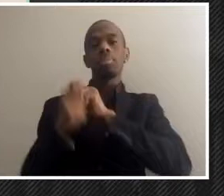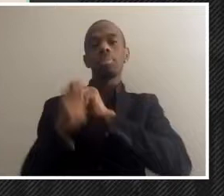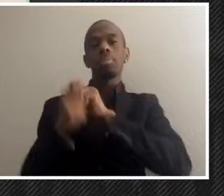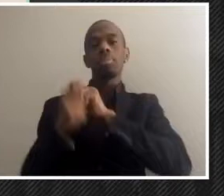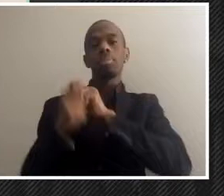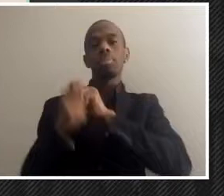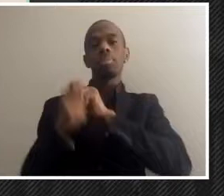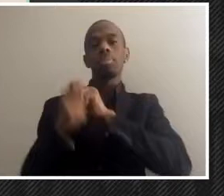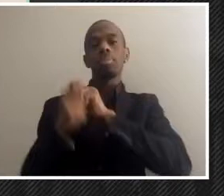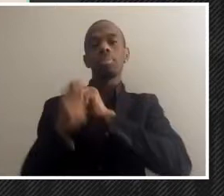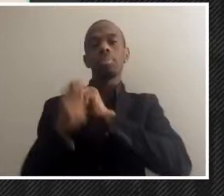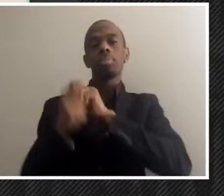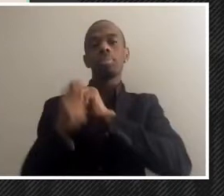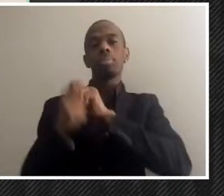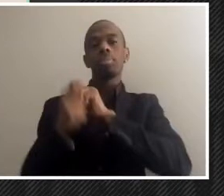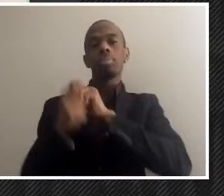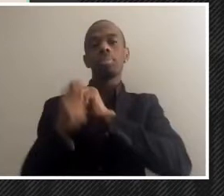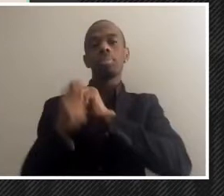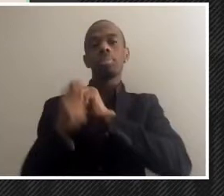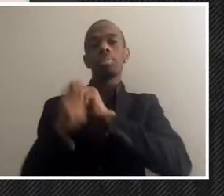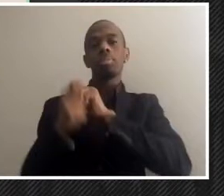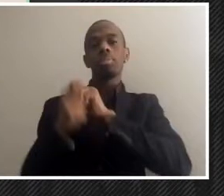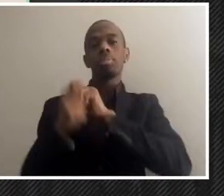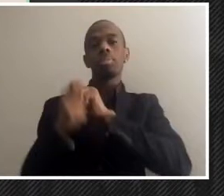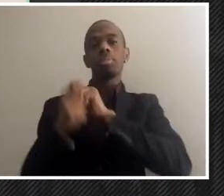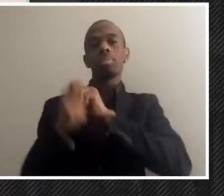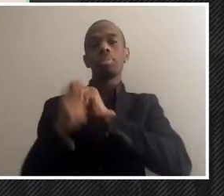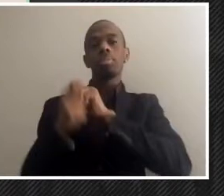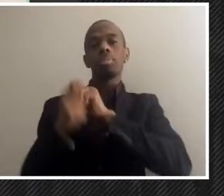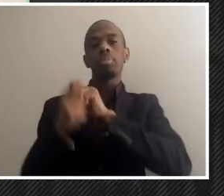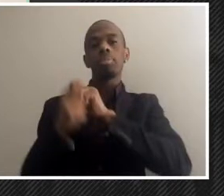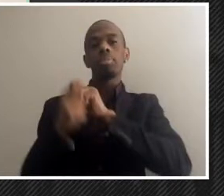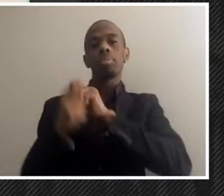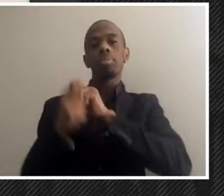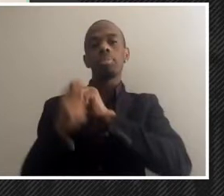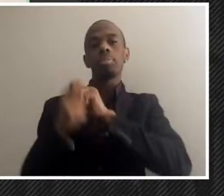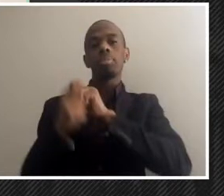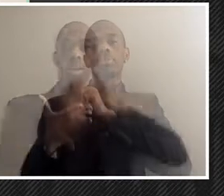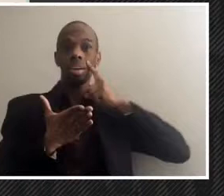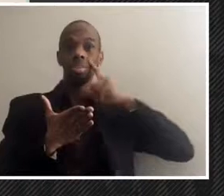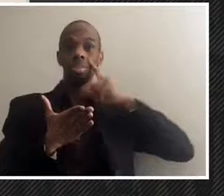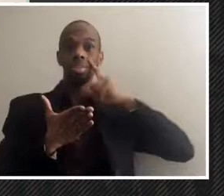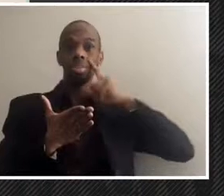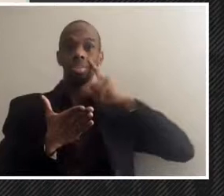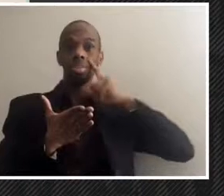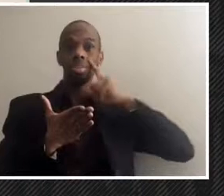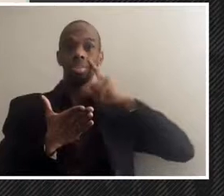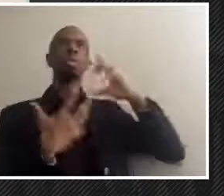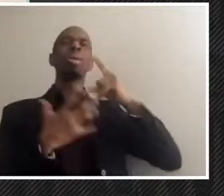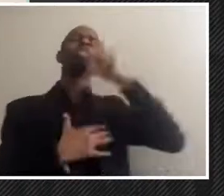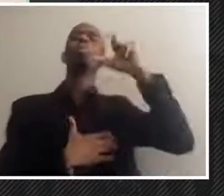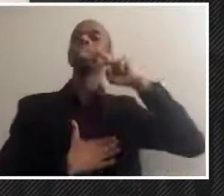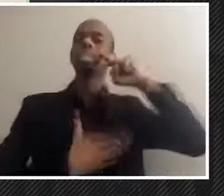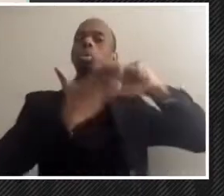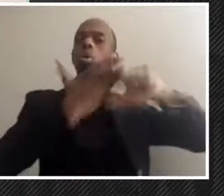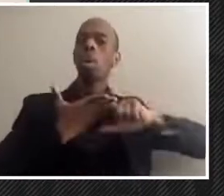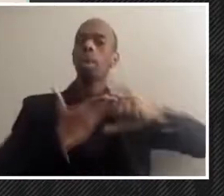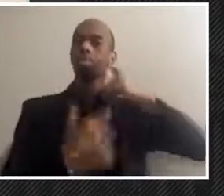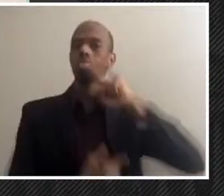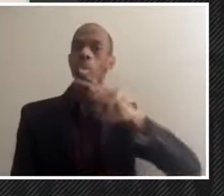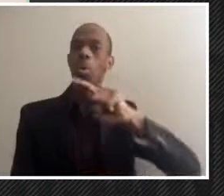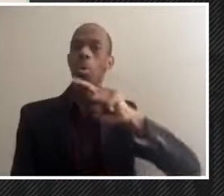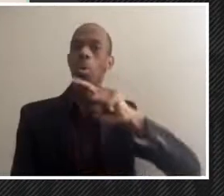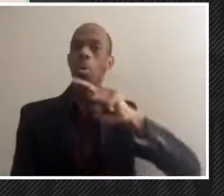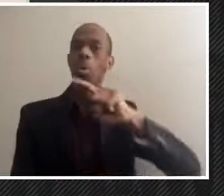should be in harm's way to build a different America. We have paid that debt